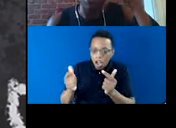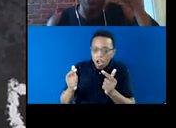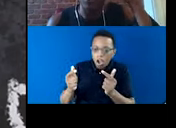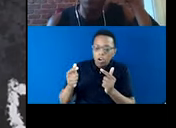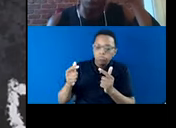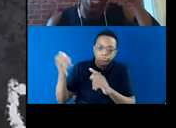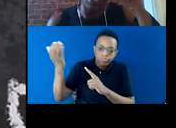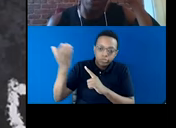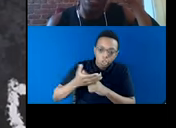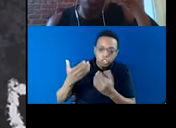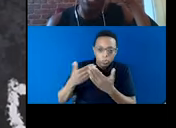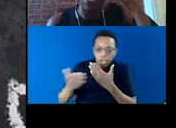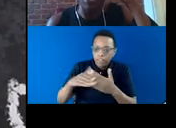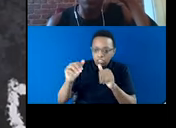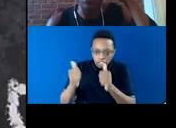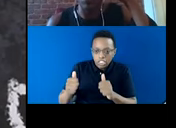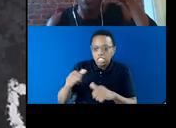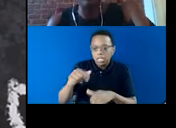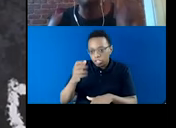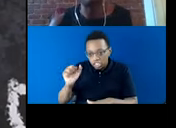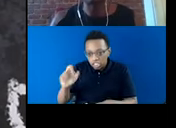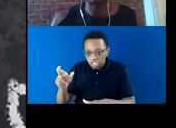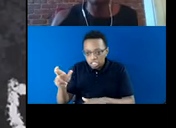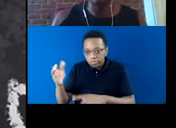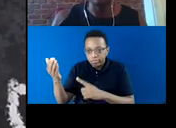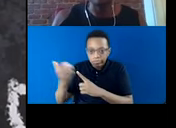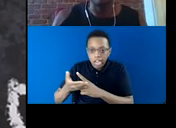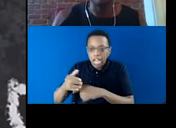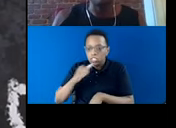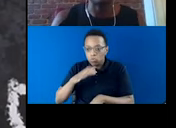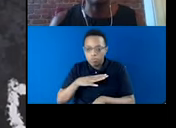shape and gender, as women, because they were her wives.